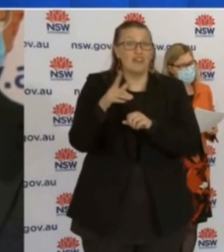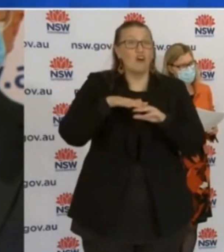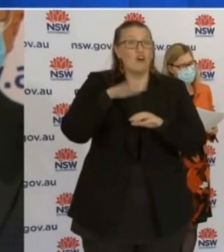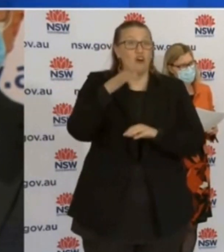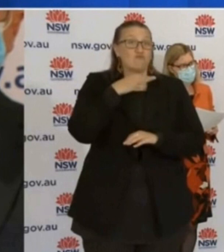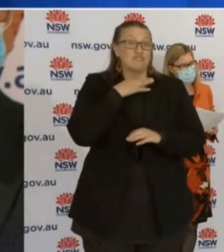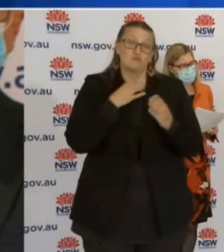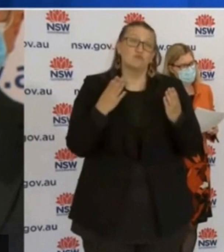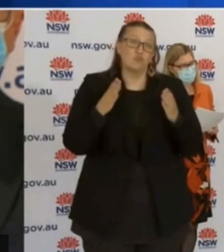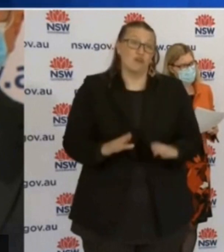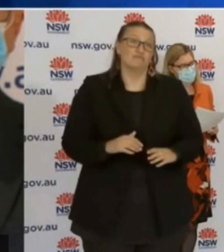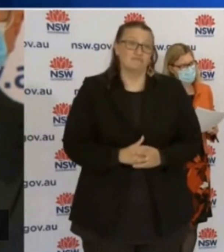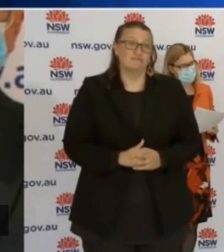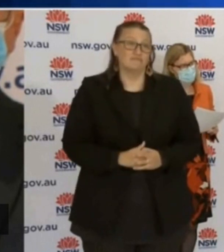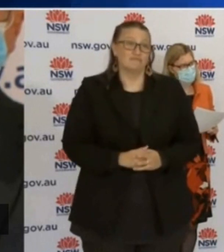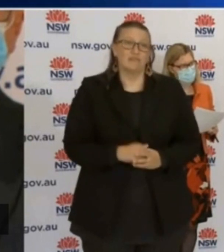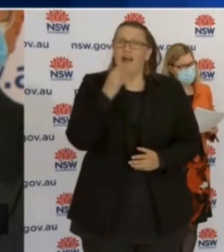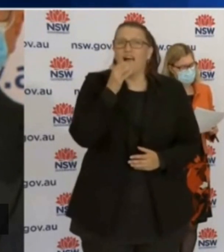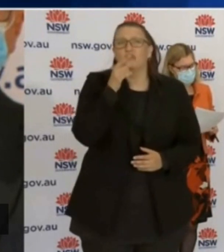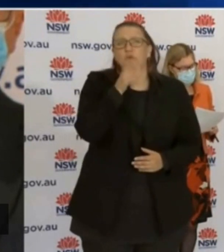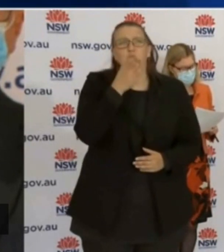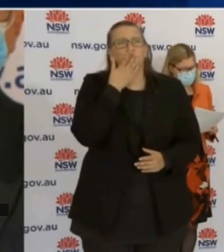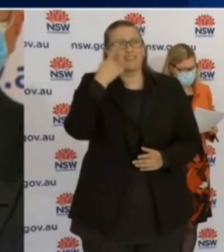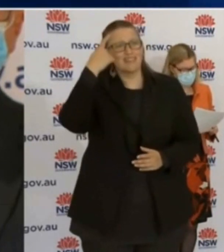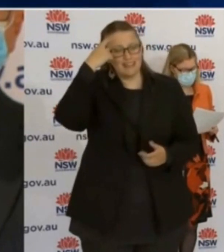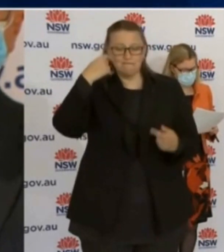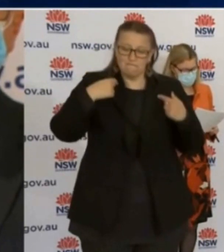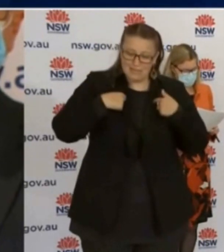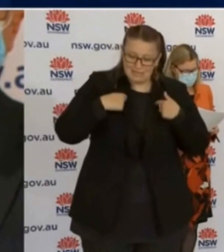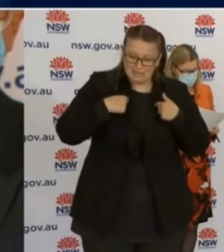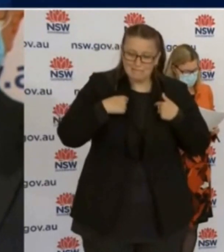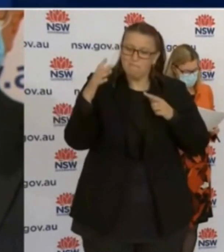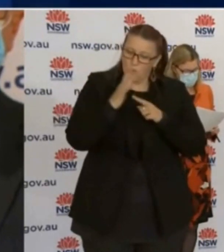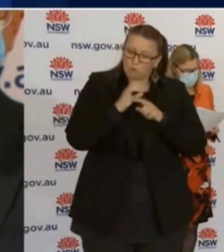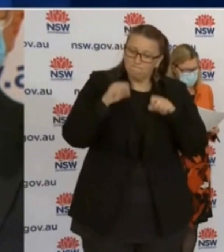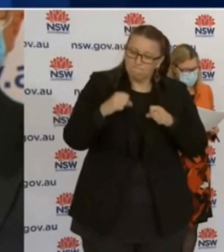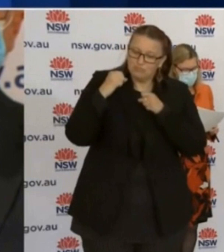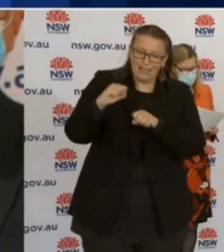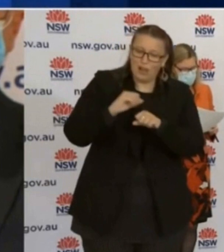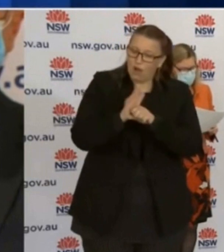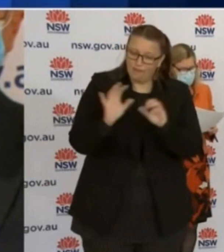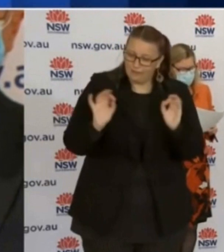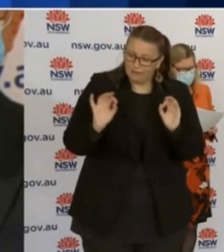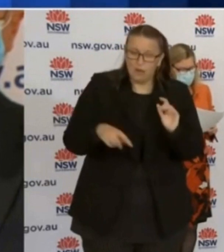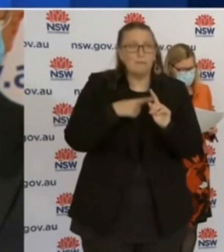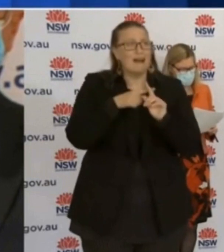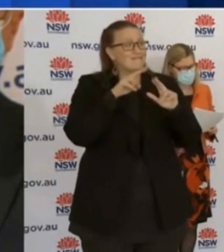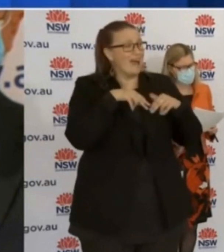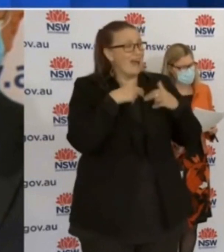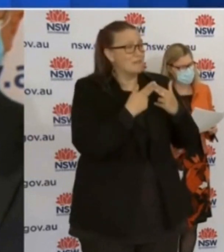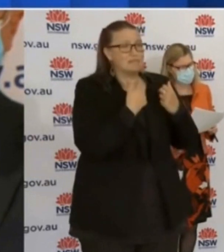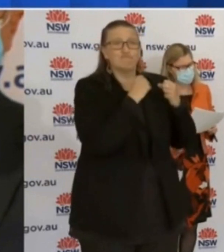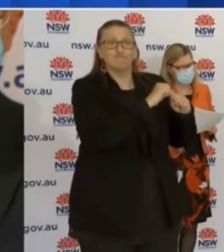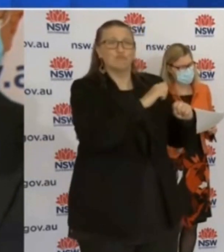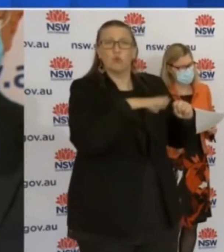get the virus. Please protect yourself, your family, your loved ones, your community by getting vaccinated, whether it's through your